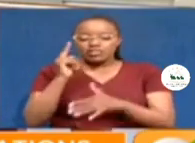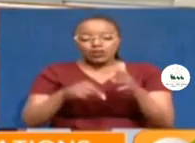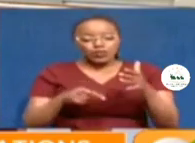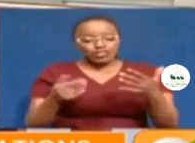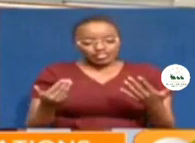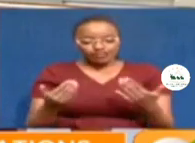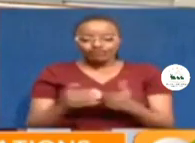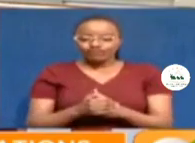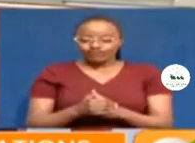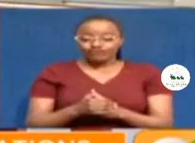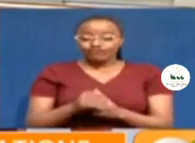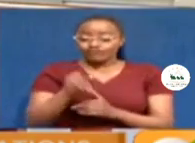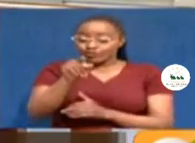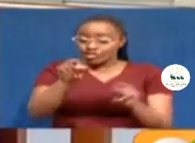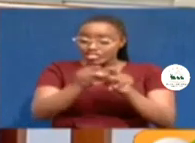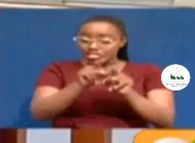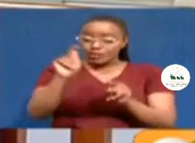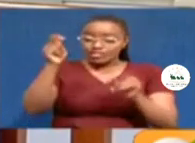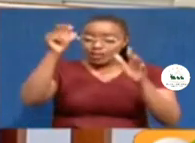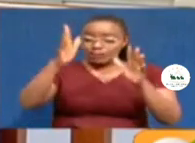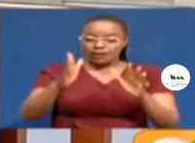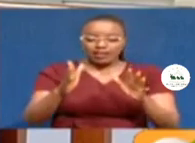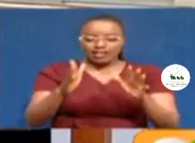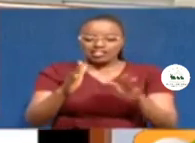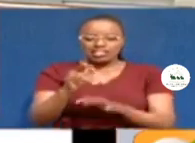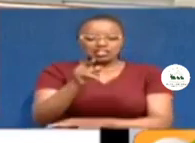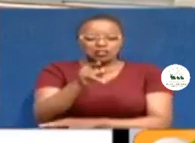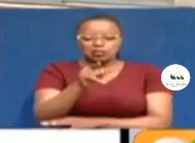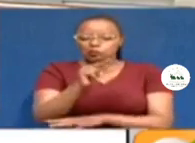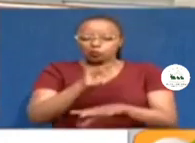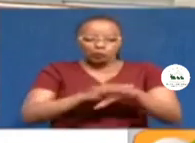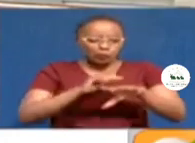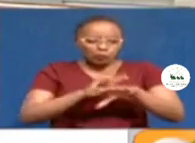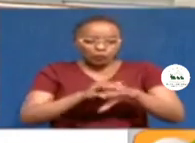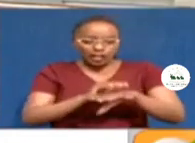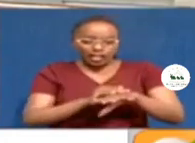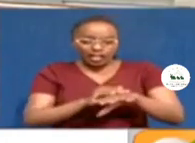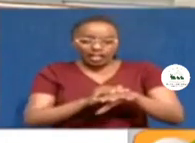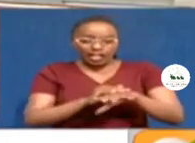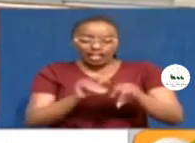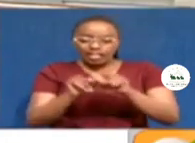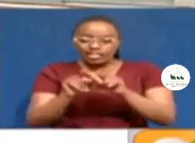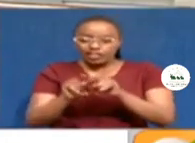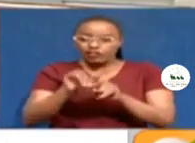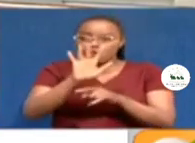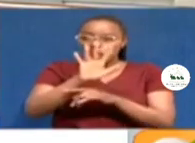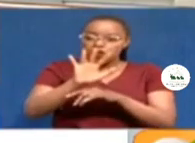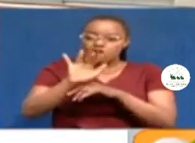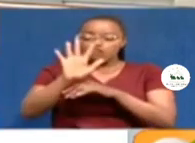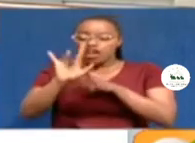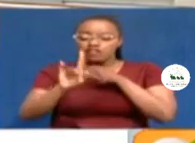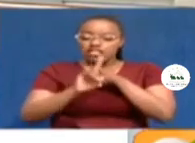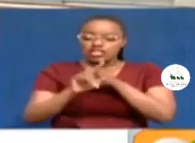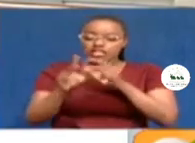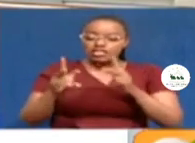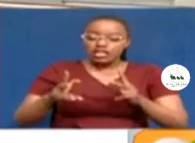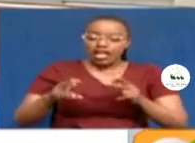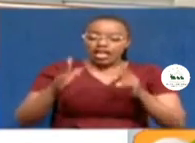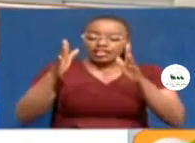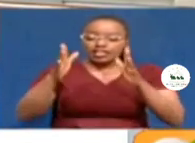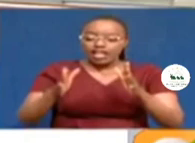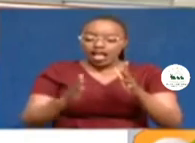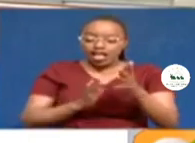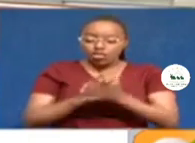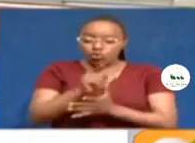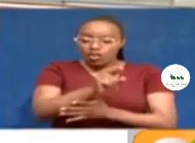that as a president, you don't call 4, 5, 6 editors and